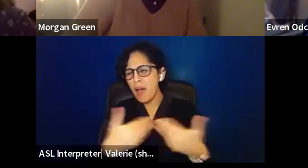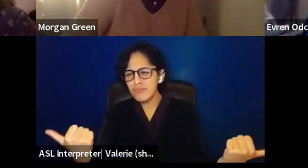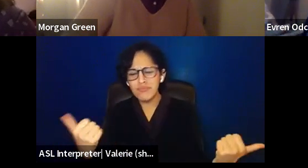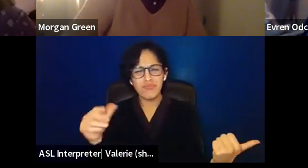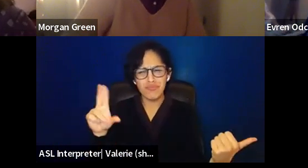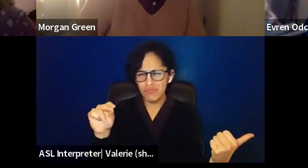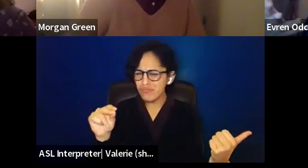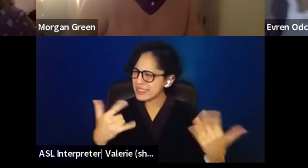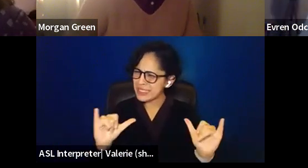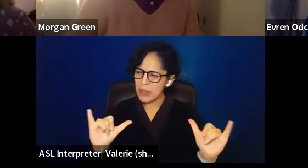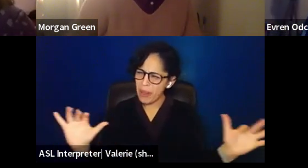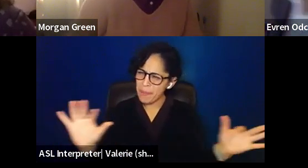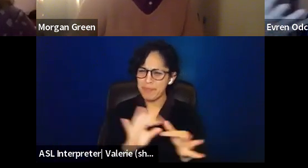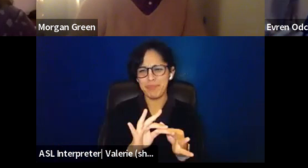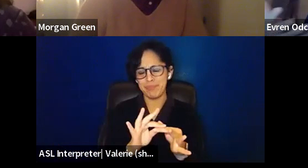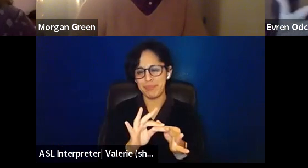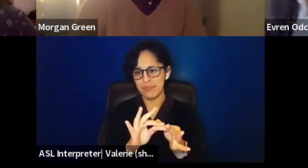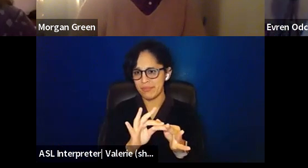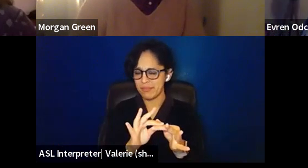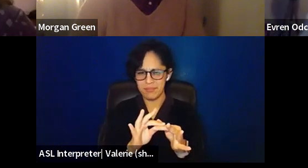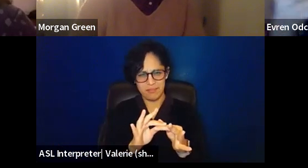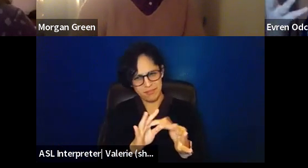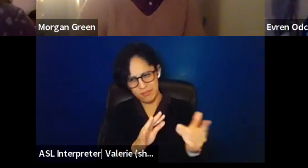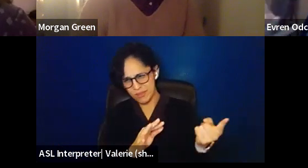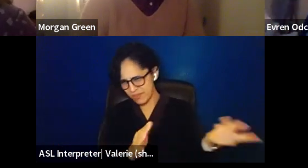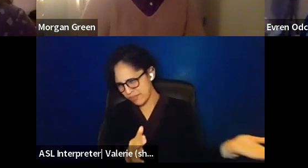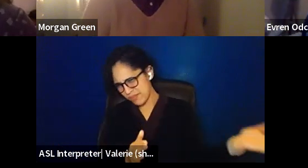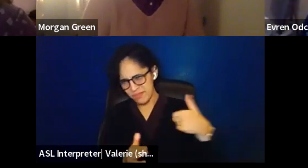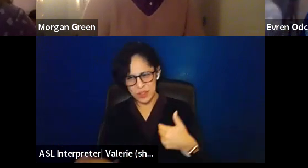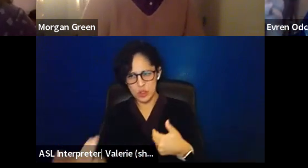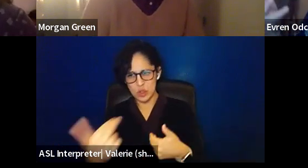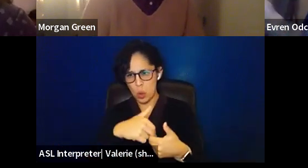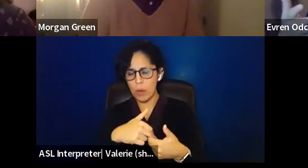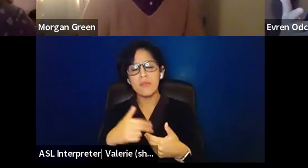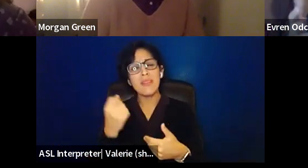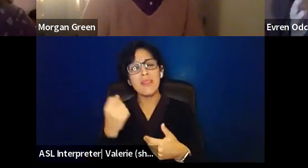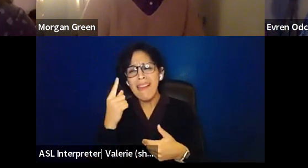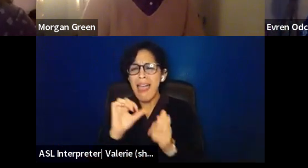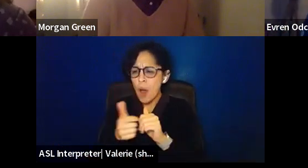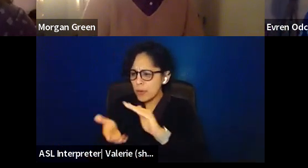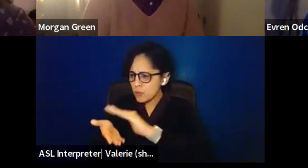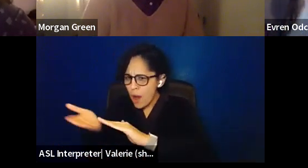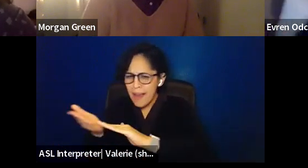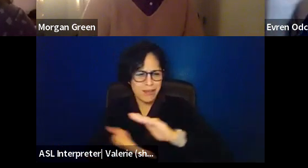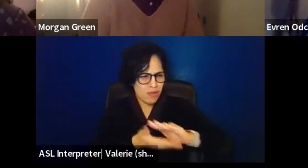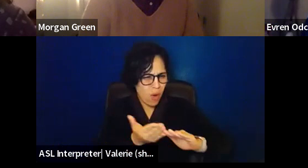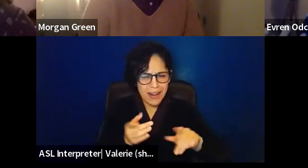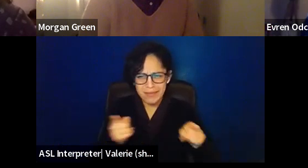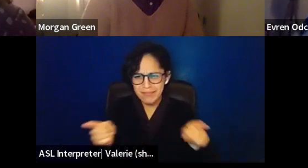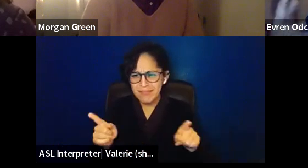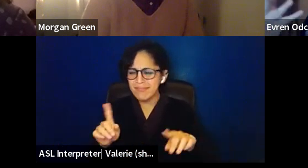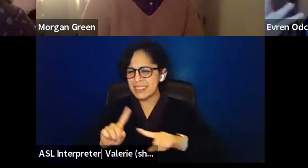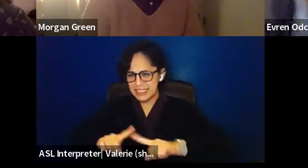regional theater system and are run and managed very differently, we're also, as a trio